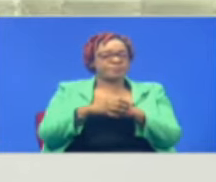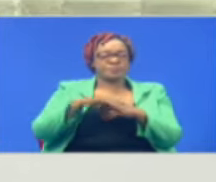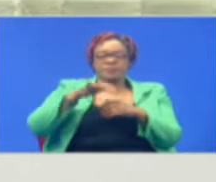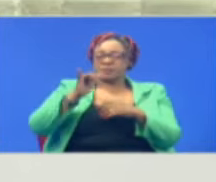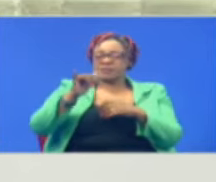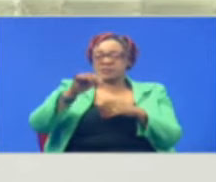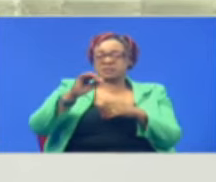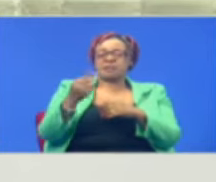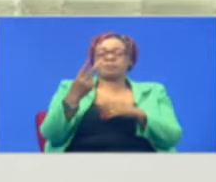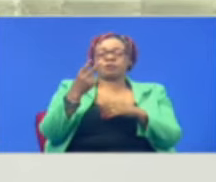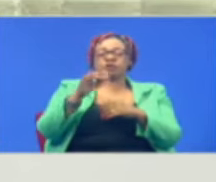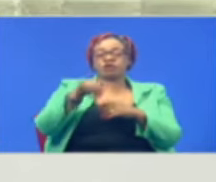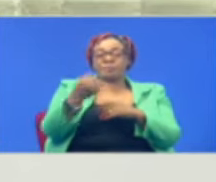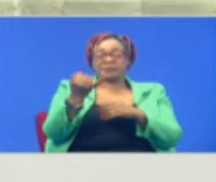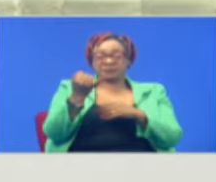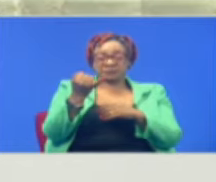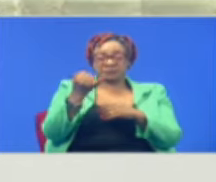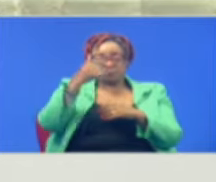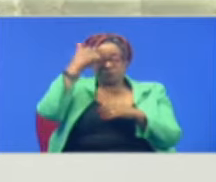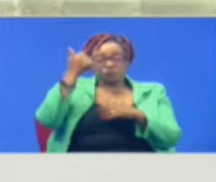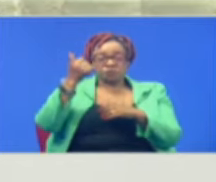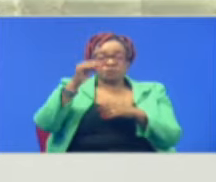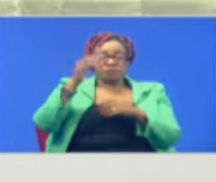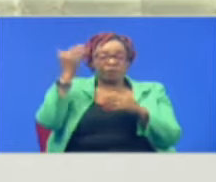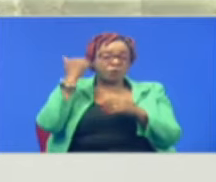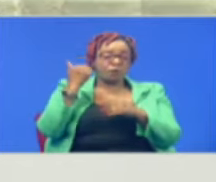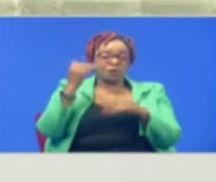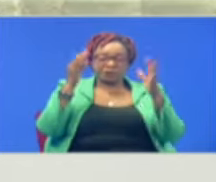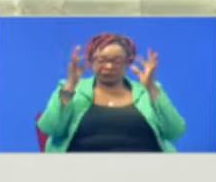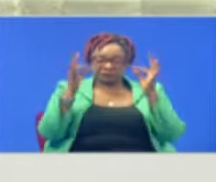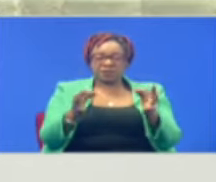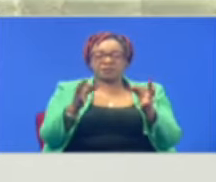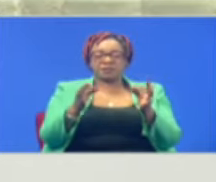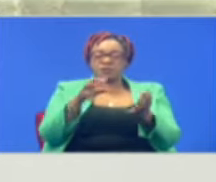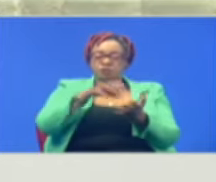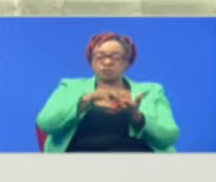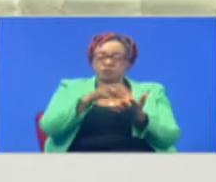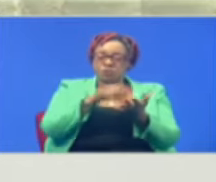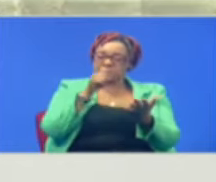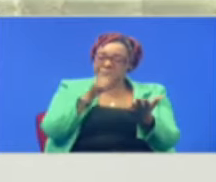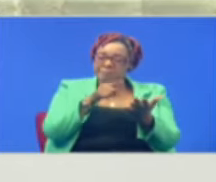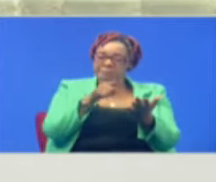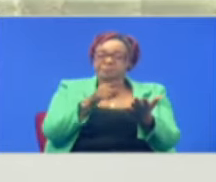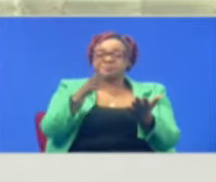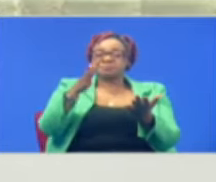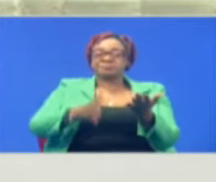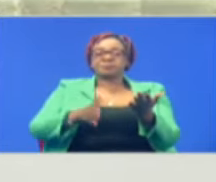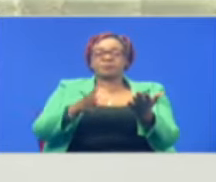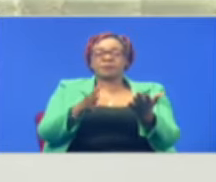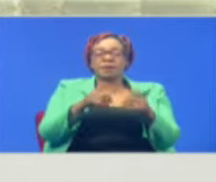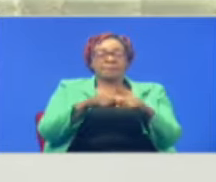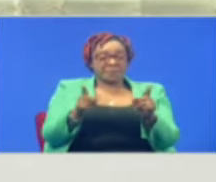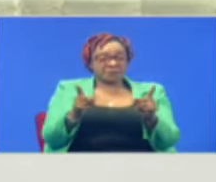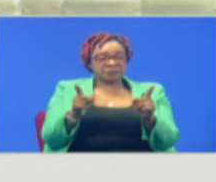has already been determined by the court that these are the circumstances, this person was culpable. However,